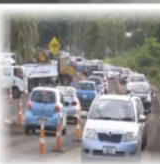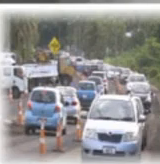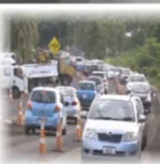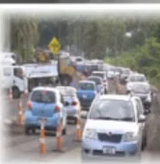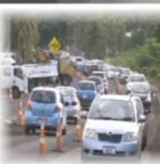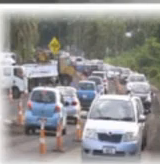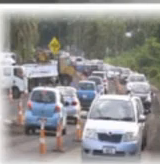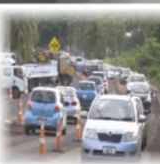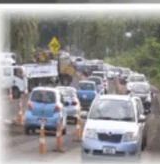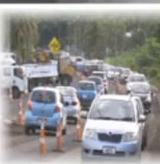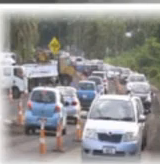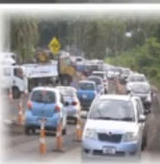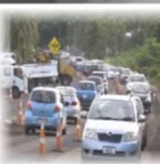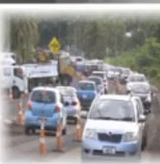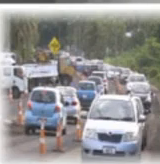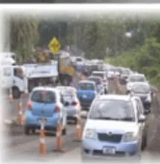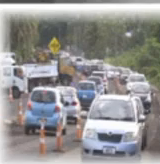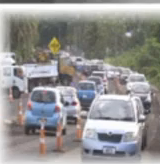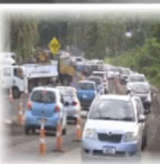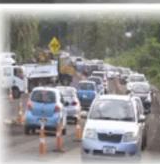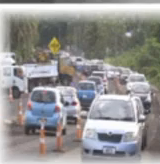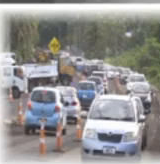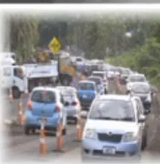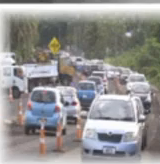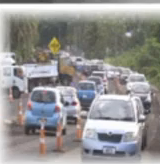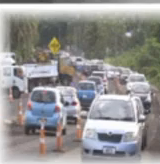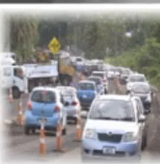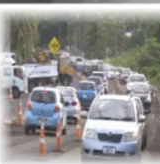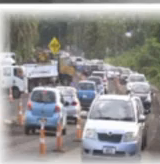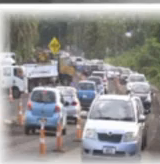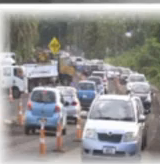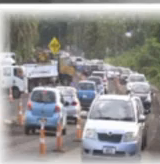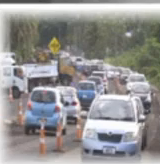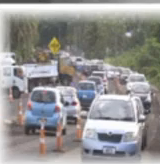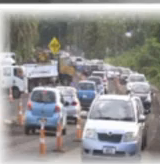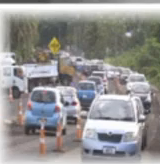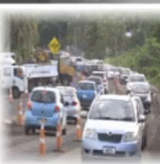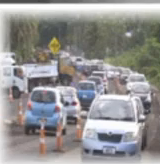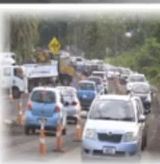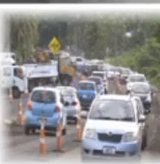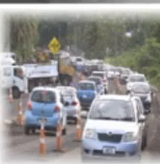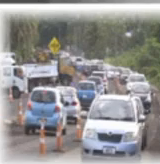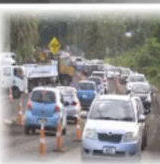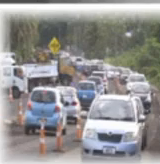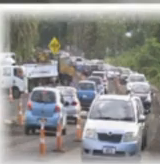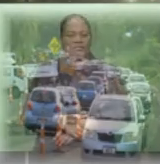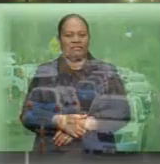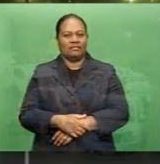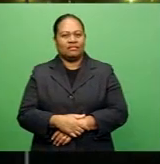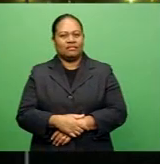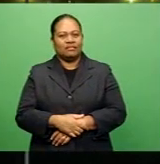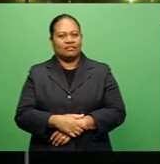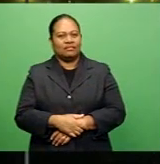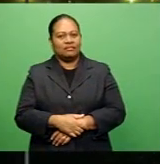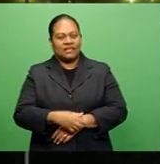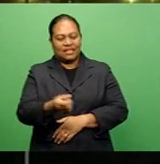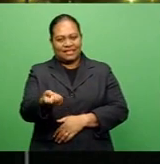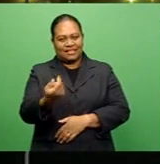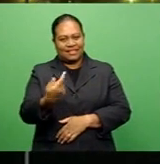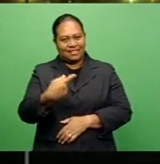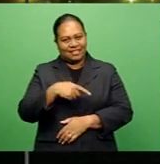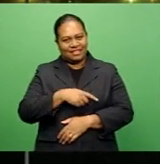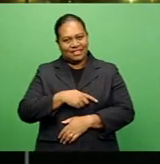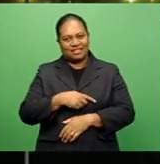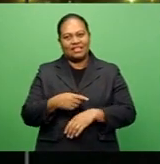justifiable in order to have better roads? Visit our FBC website to answer. And you can send